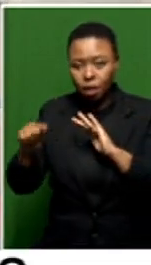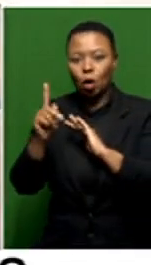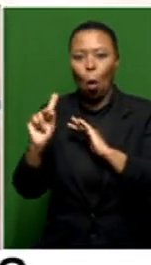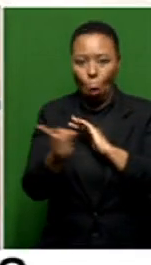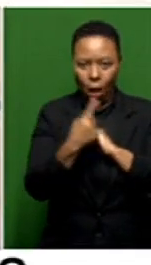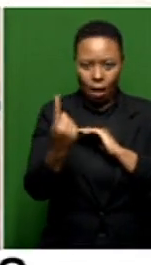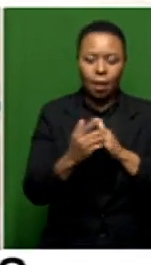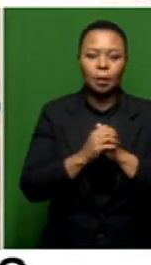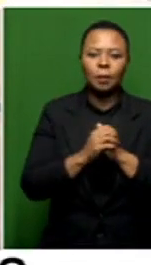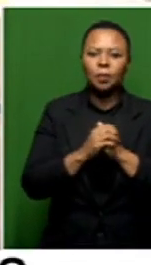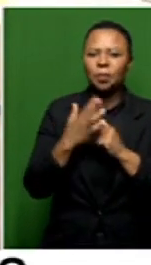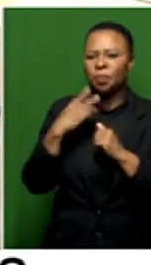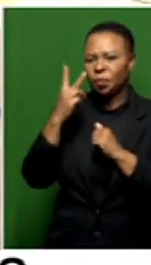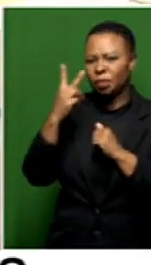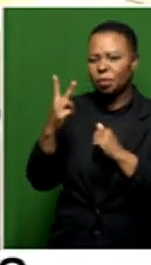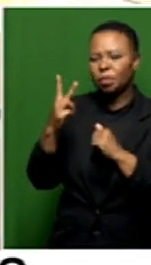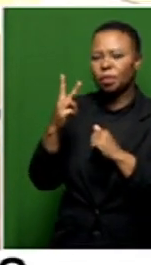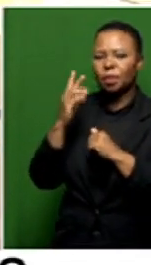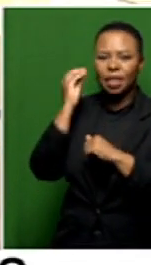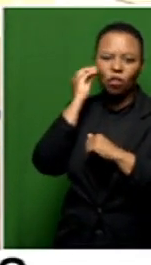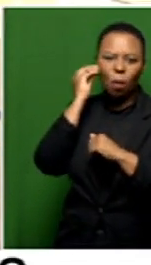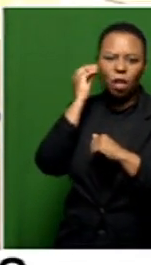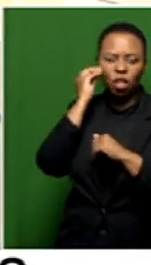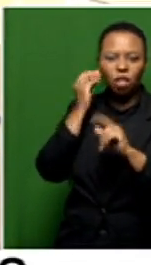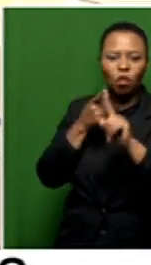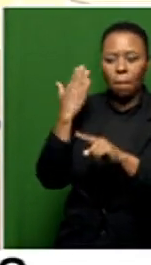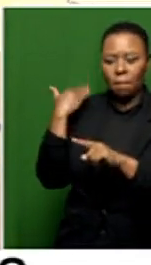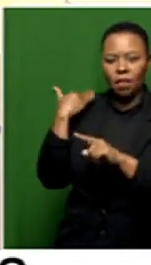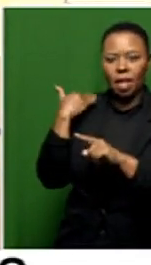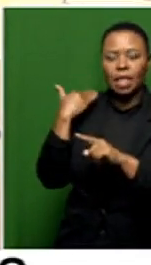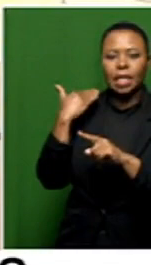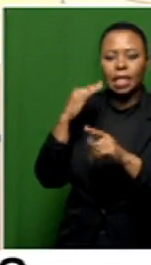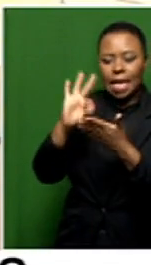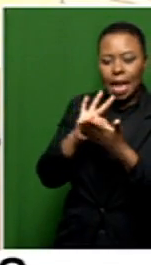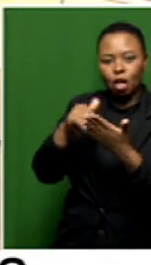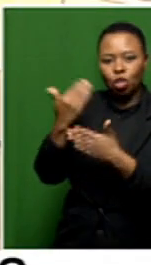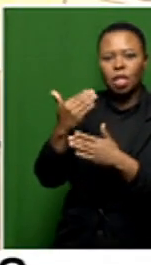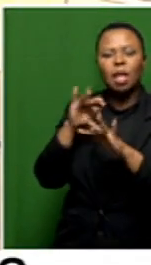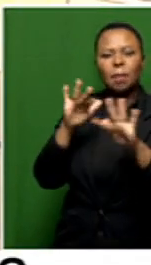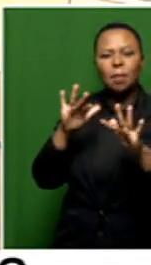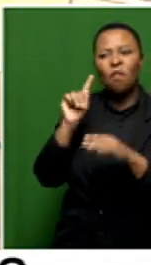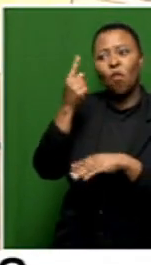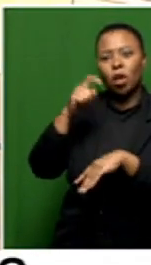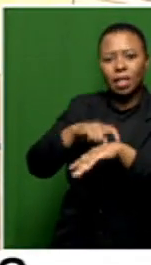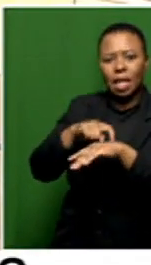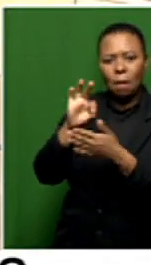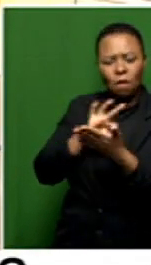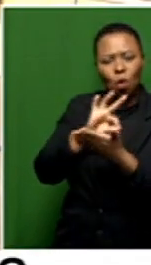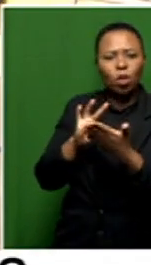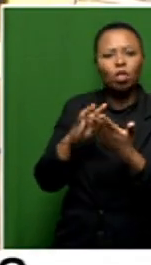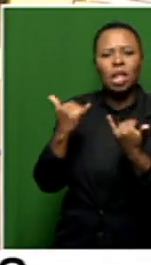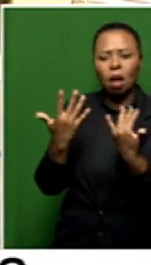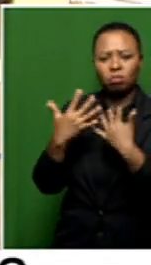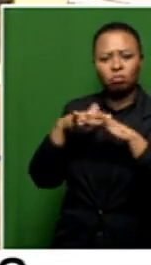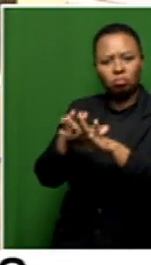are, relying on data from the previous elections. So what about those who are voting for the first time? How will this be